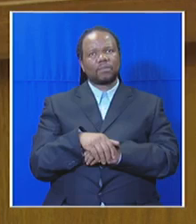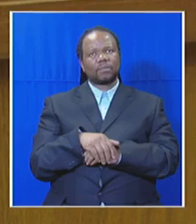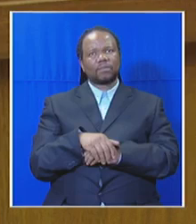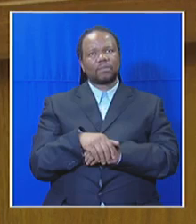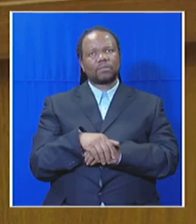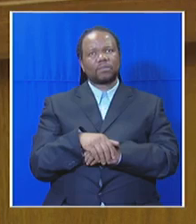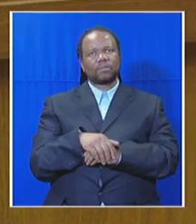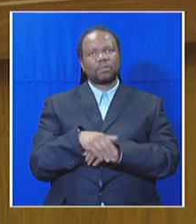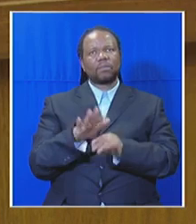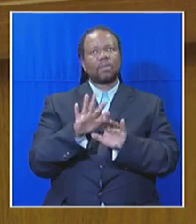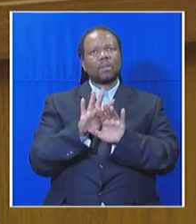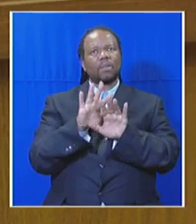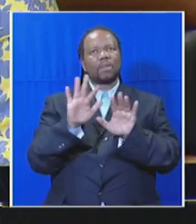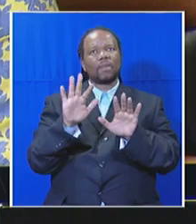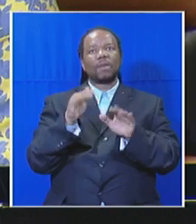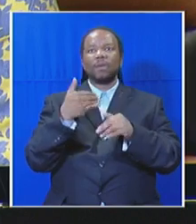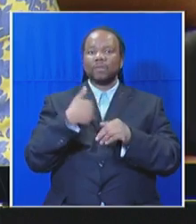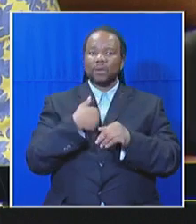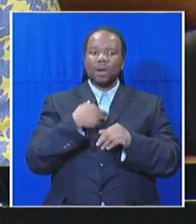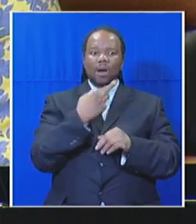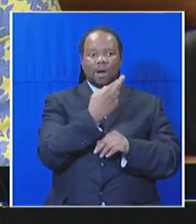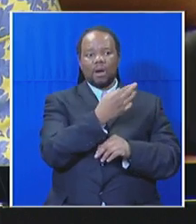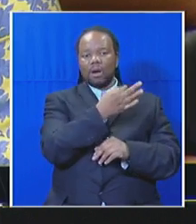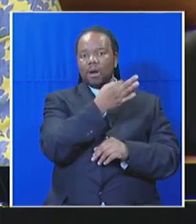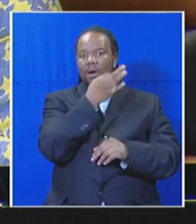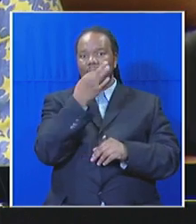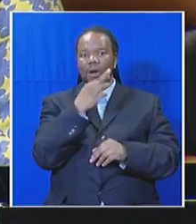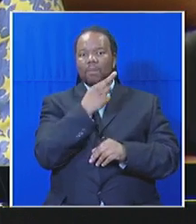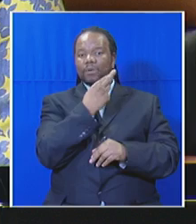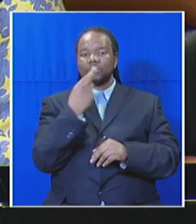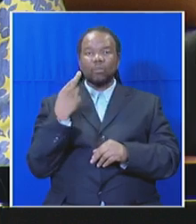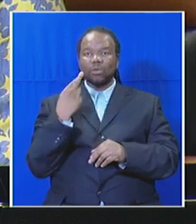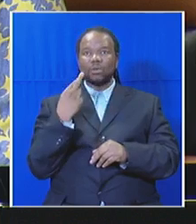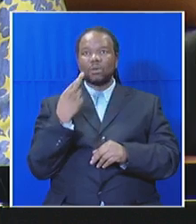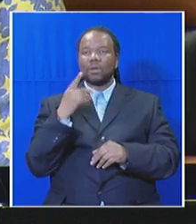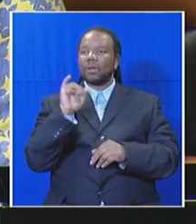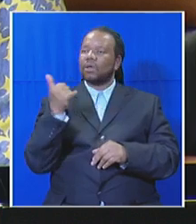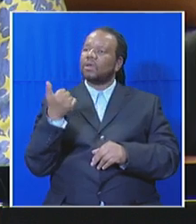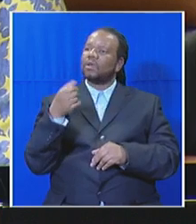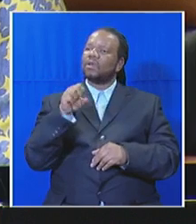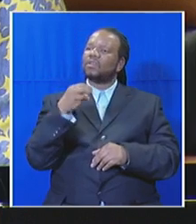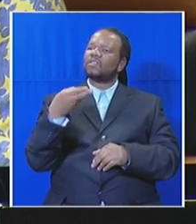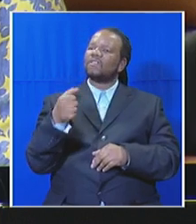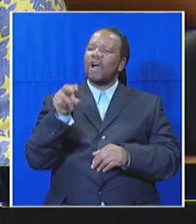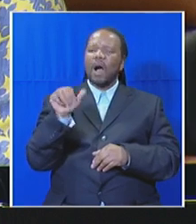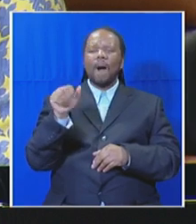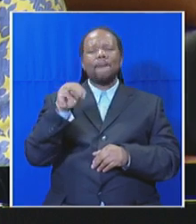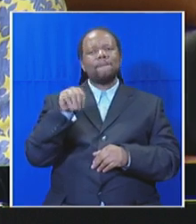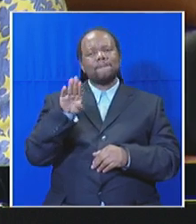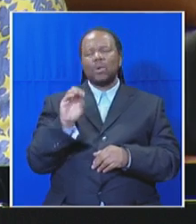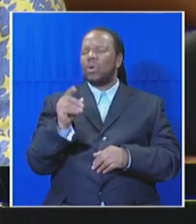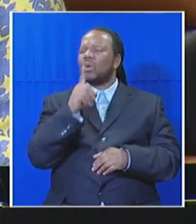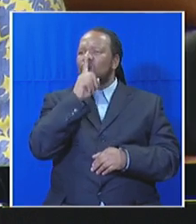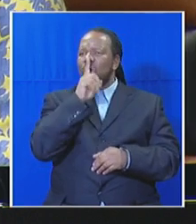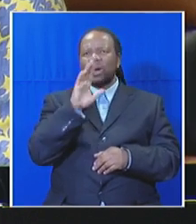Speaker. Honorable I'm Shivambu. answering the question, and I'm Honorable saying people... Shivambu, please allow the President to answer